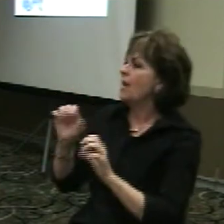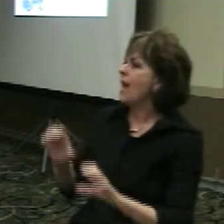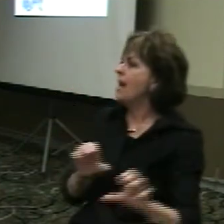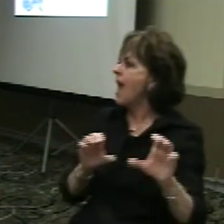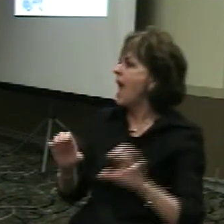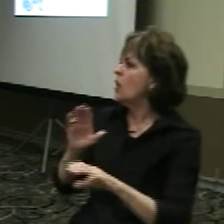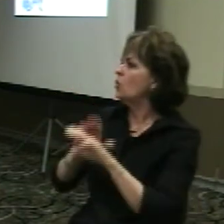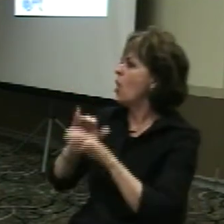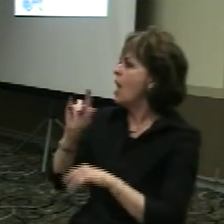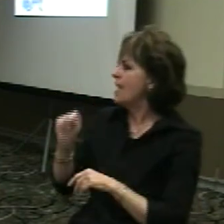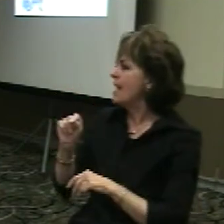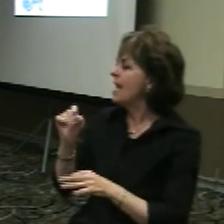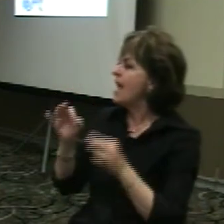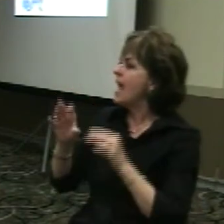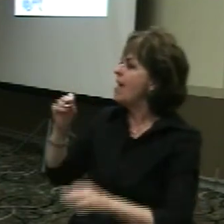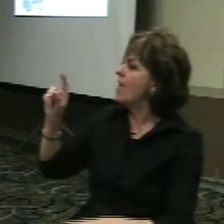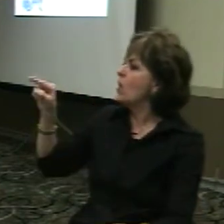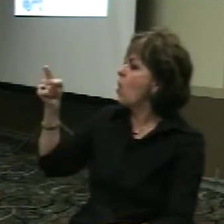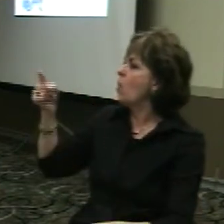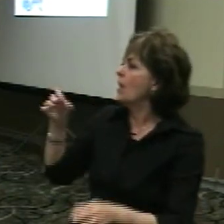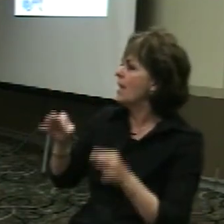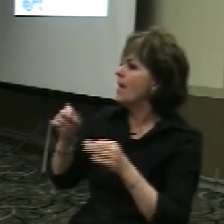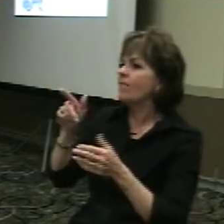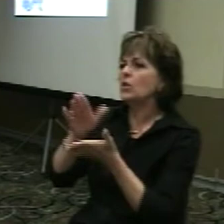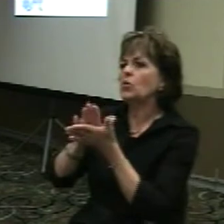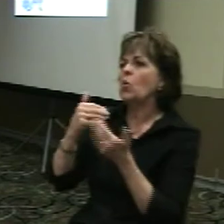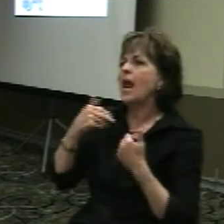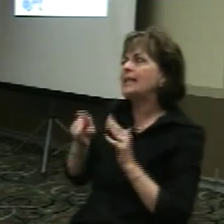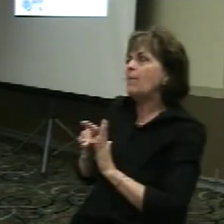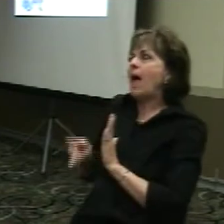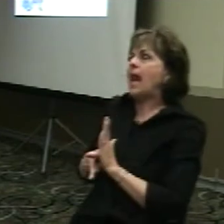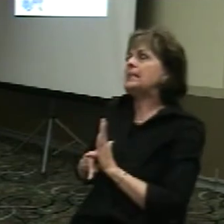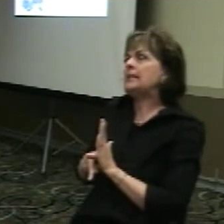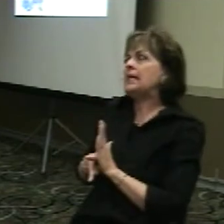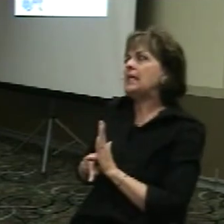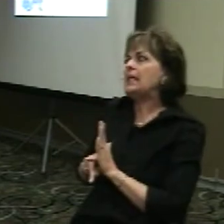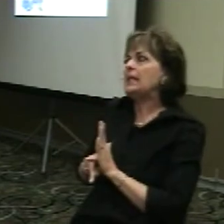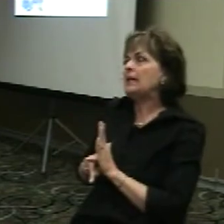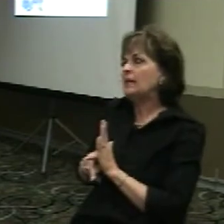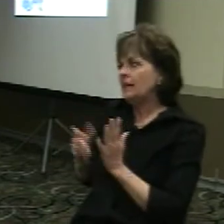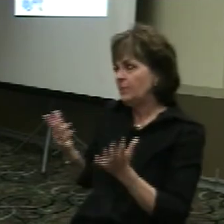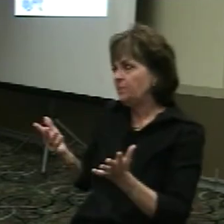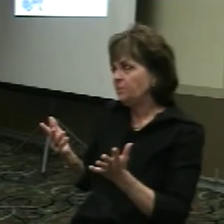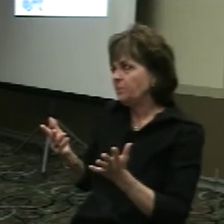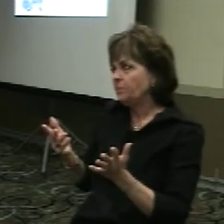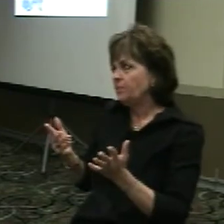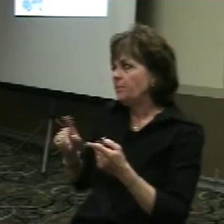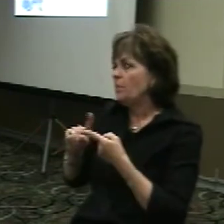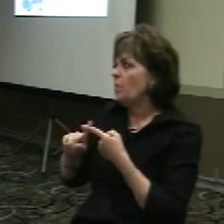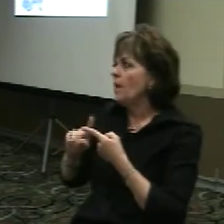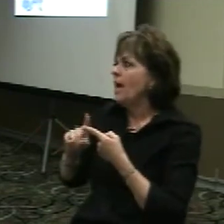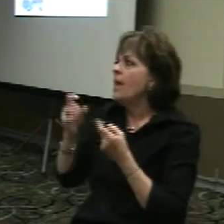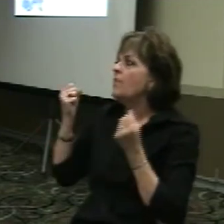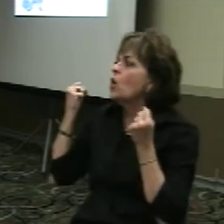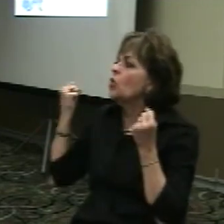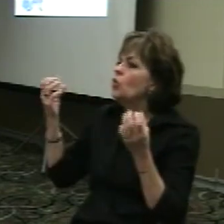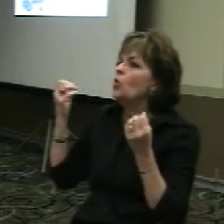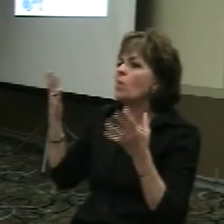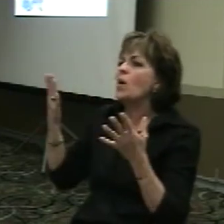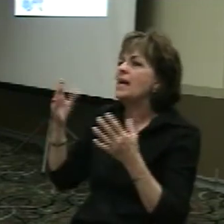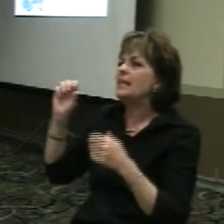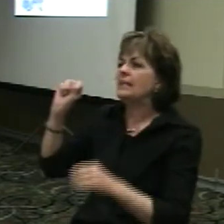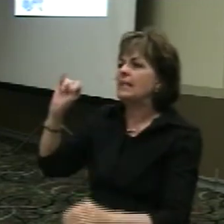on it if and only if the school has a policy around that. And there are